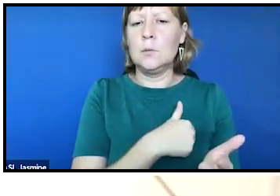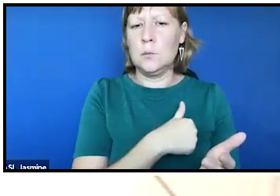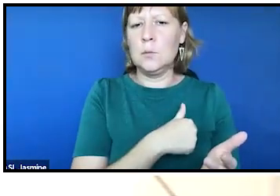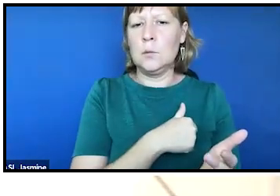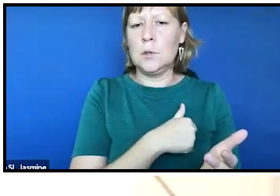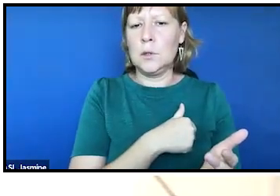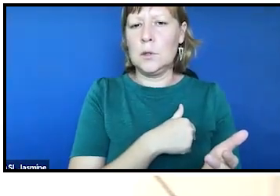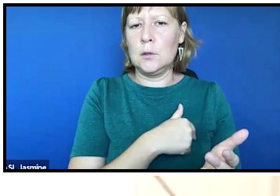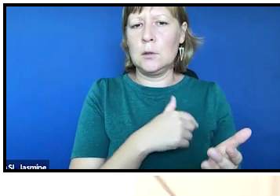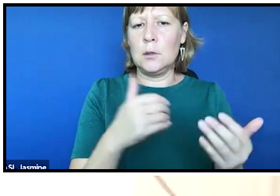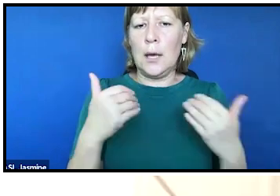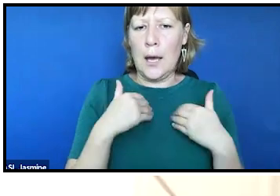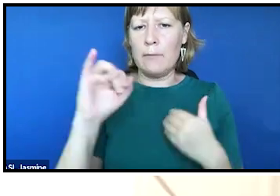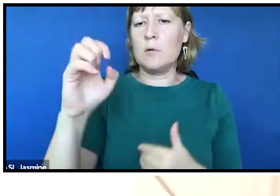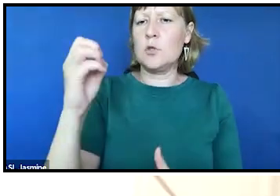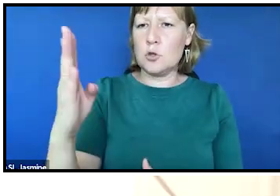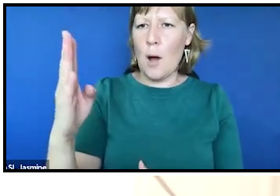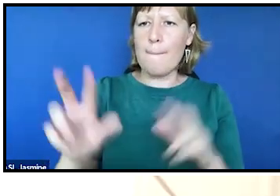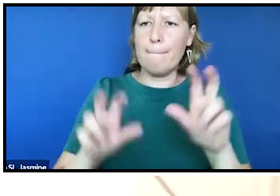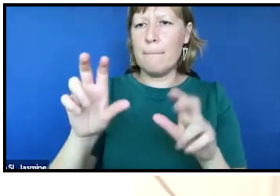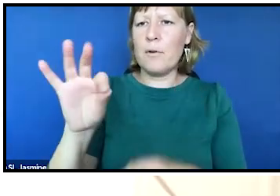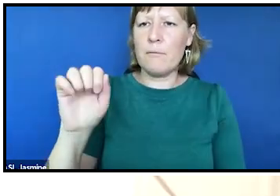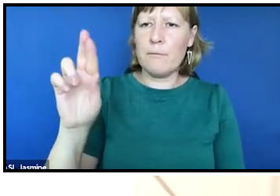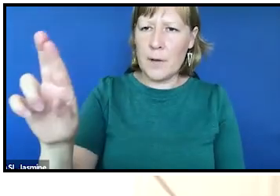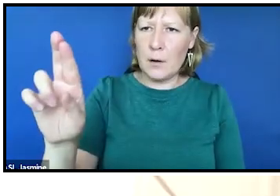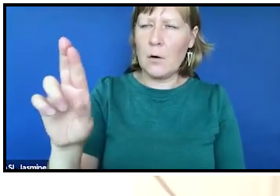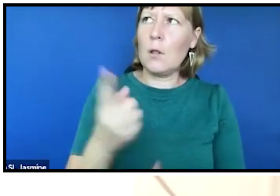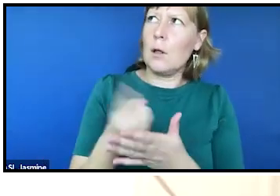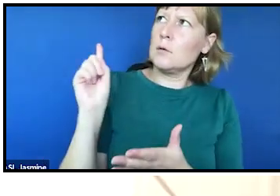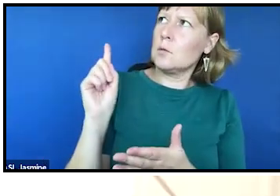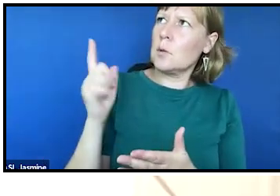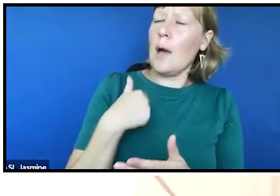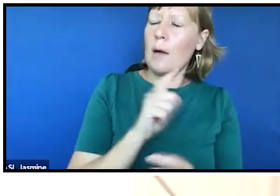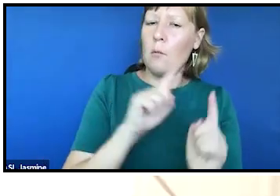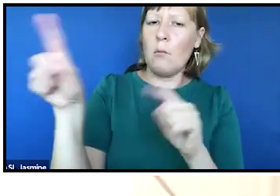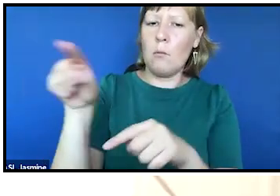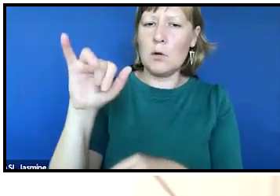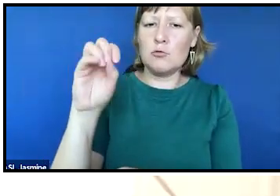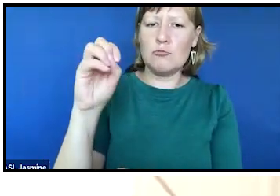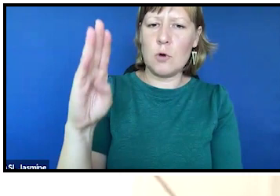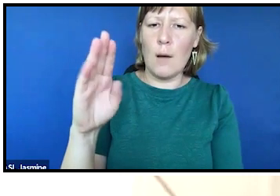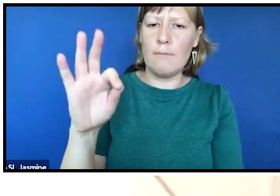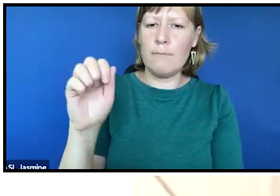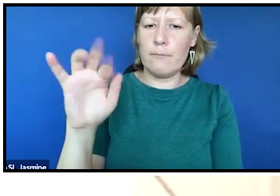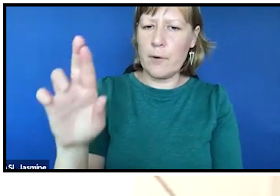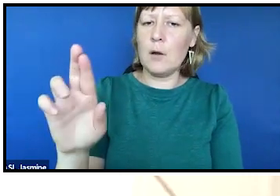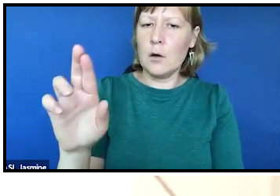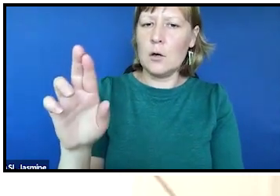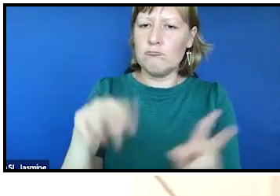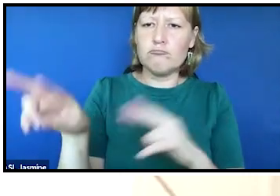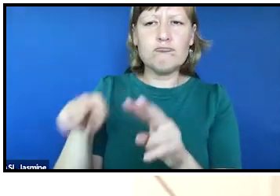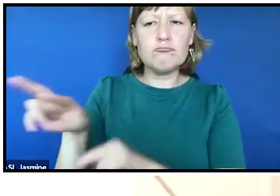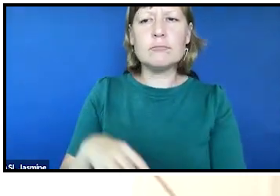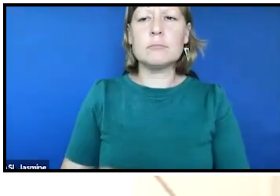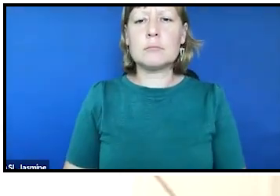the job fairs, and last week also attended the last one that they have scheduled. We